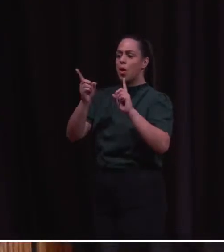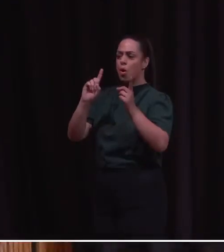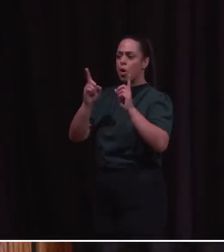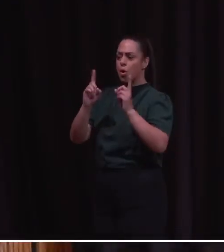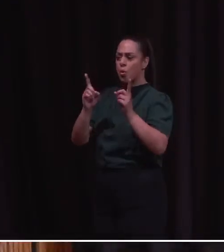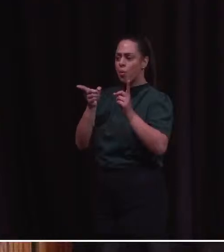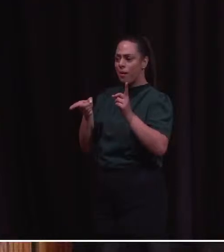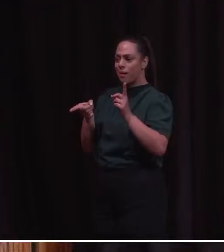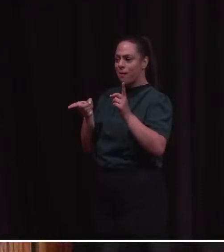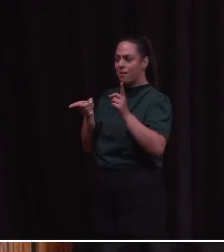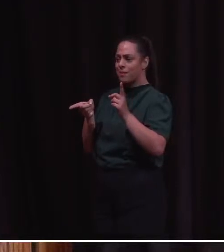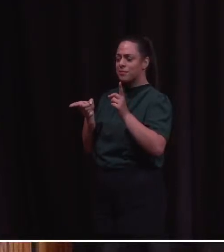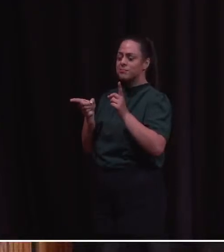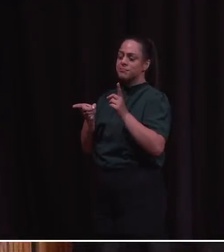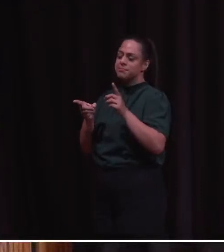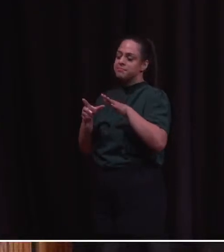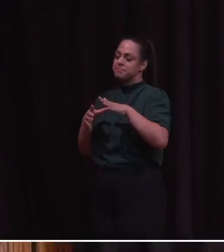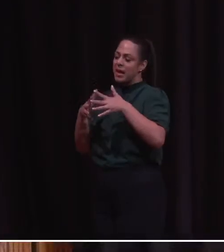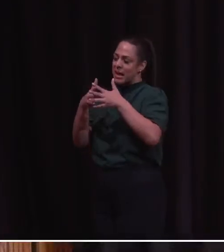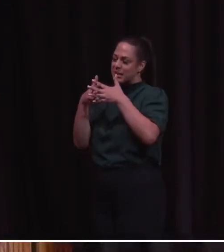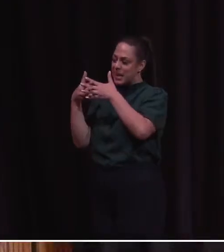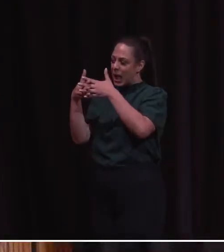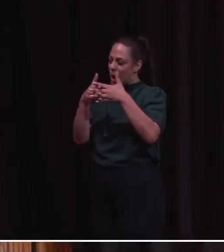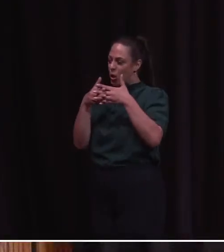of African American women.